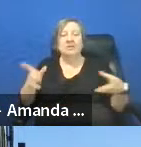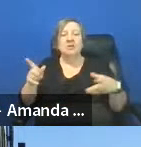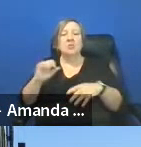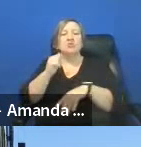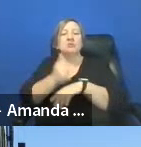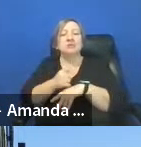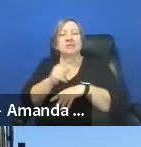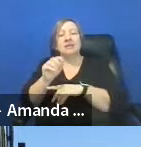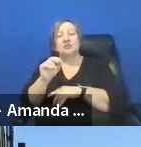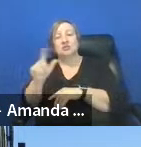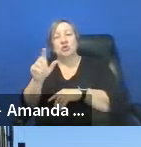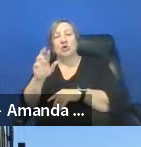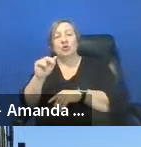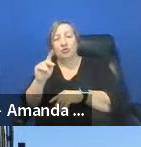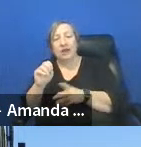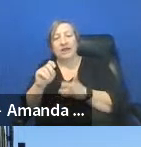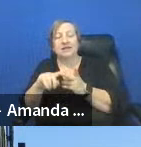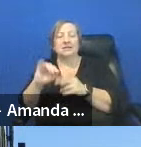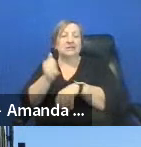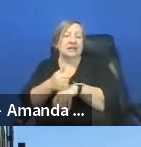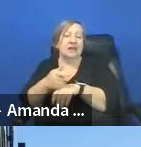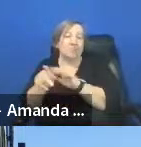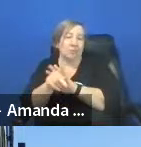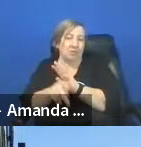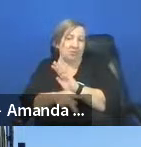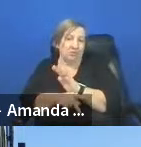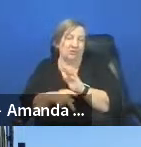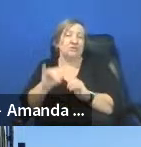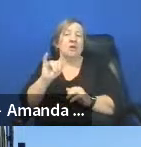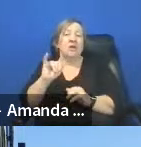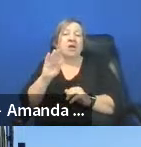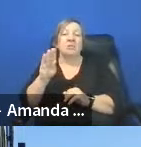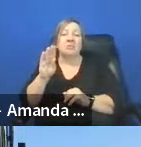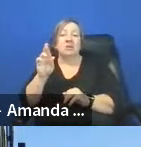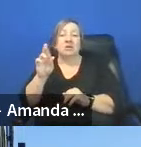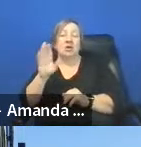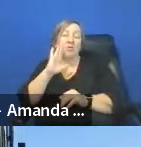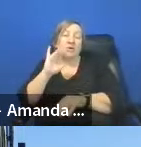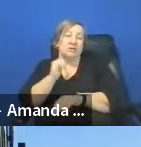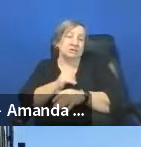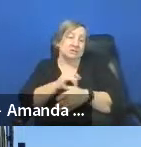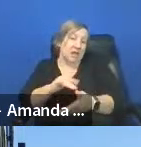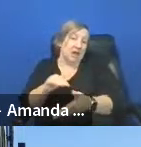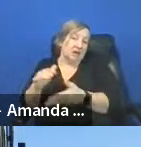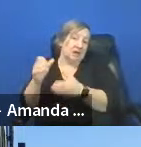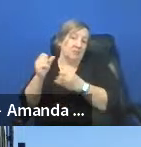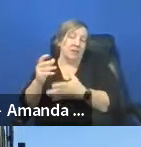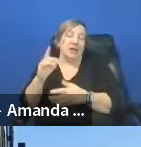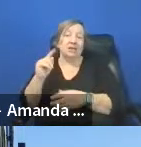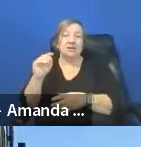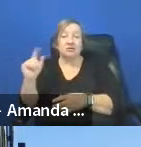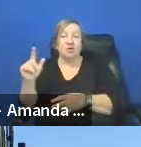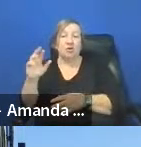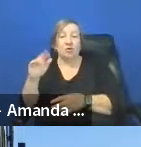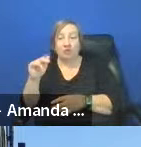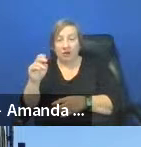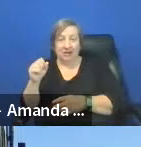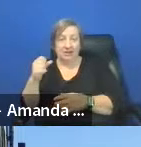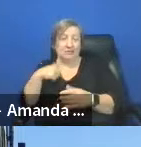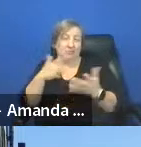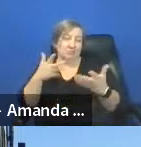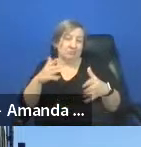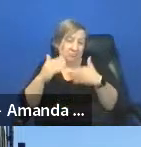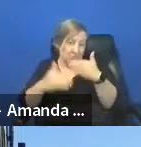and policies. So IBR will study a number of toll rates, and we're already in the process of doing that, and we will look